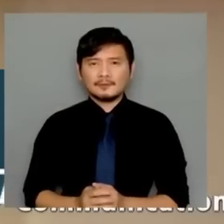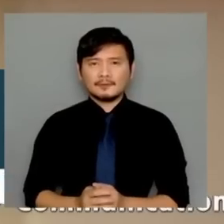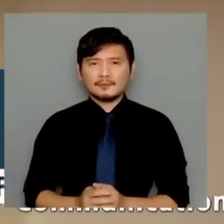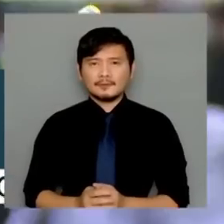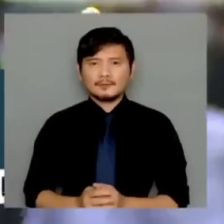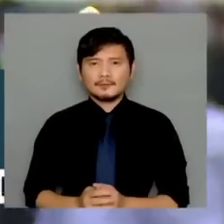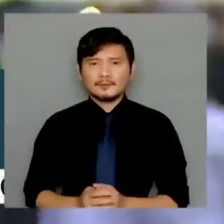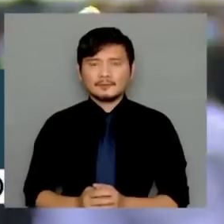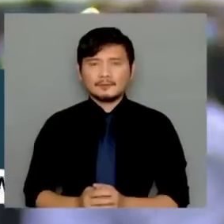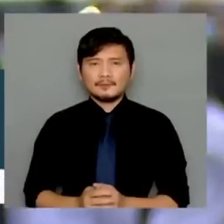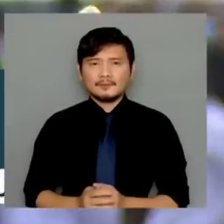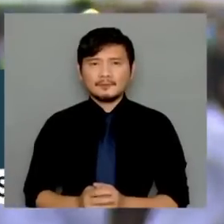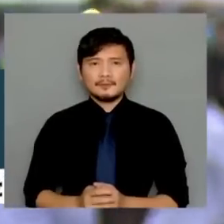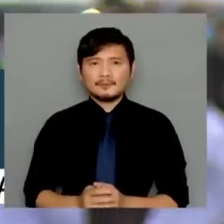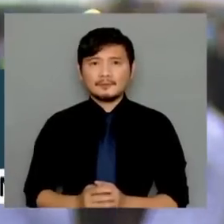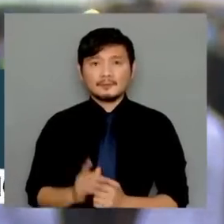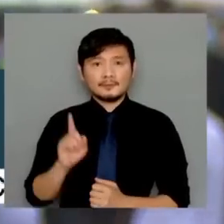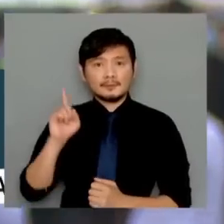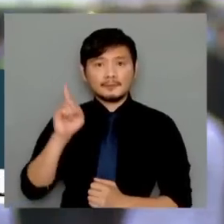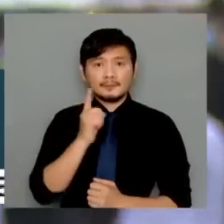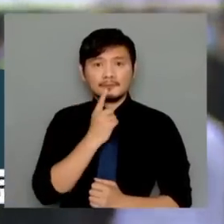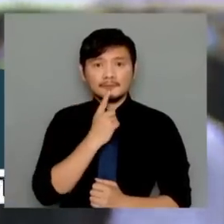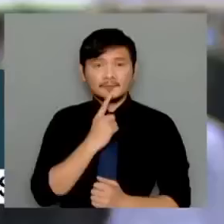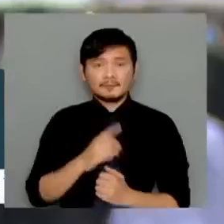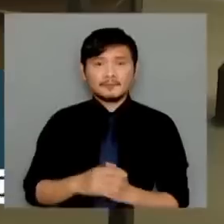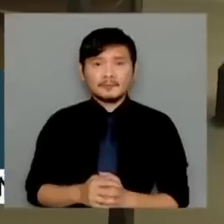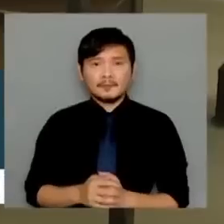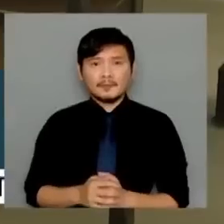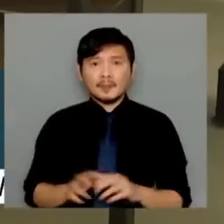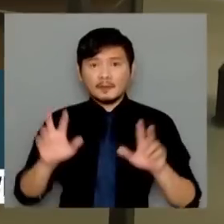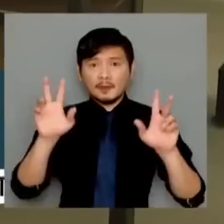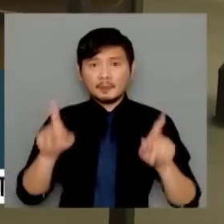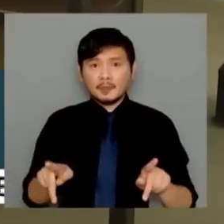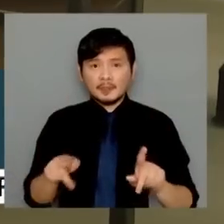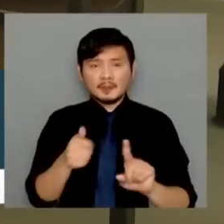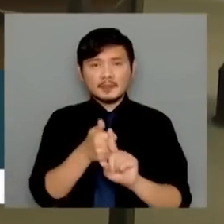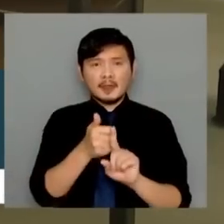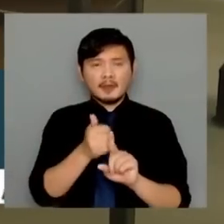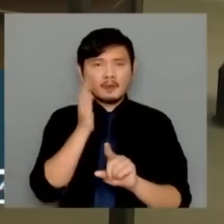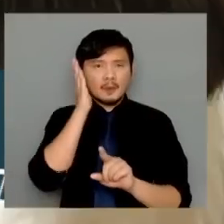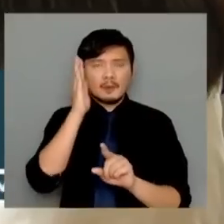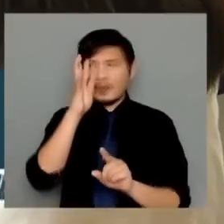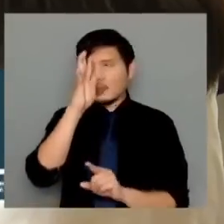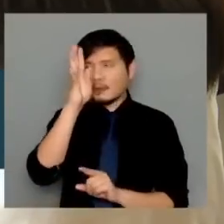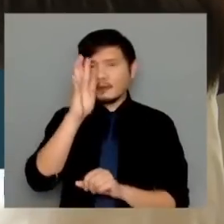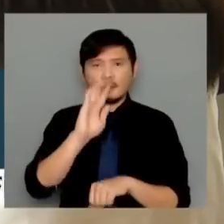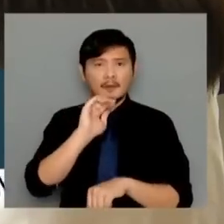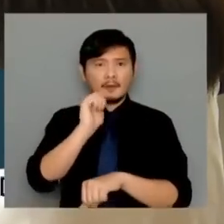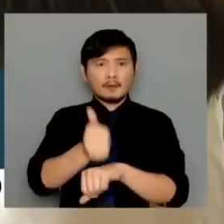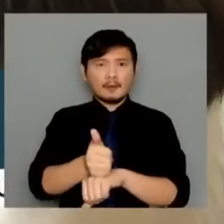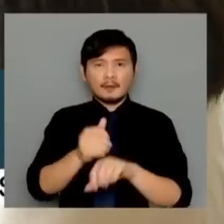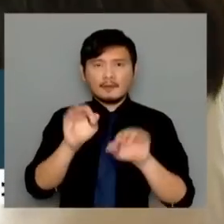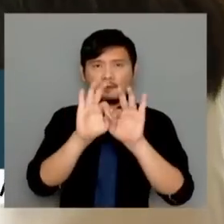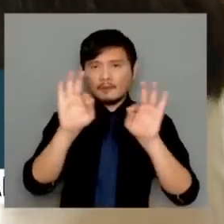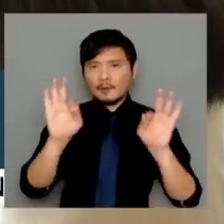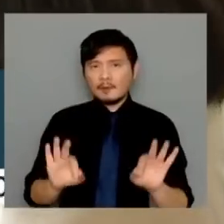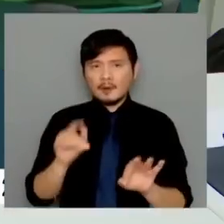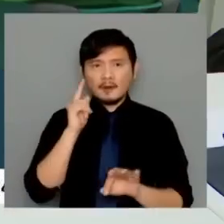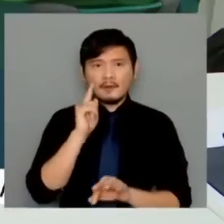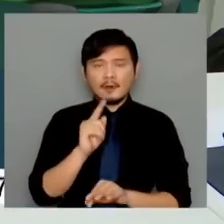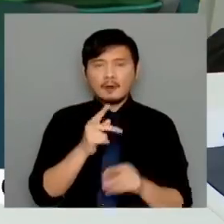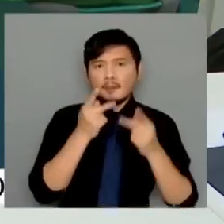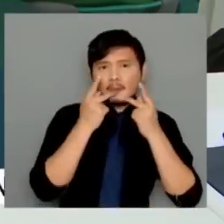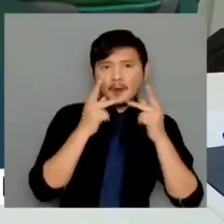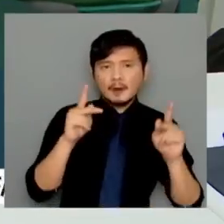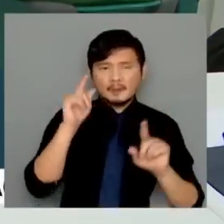Ferrer also floated the idea that the vice president-elect come up with a framework for both private and public schools, noting this framework should